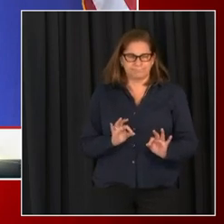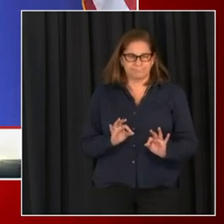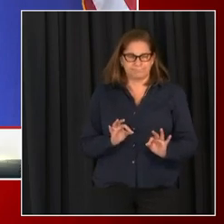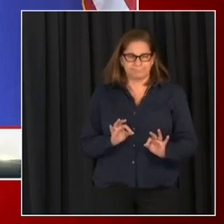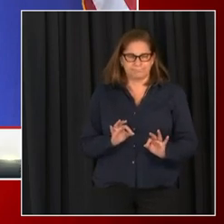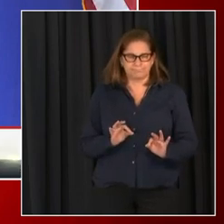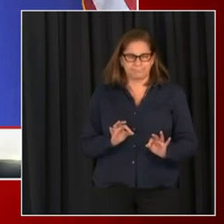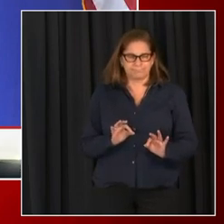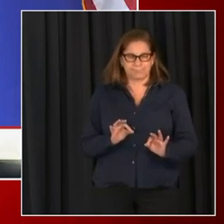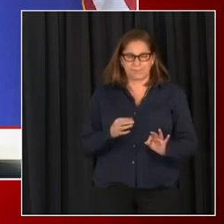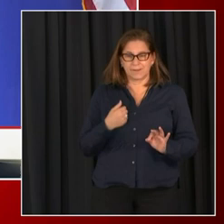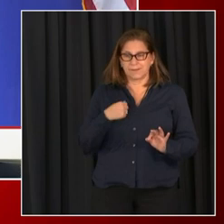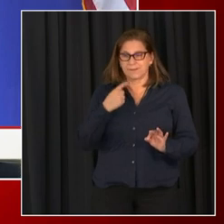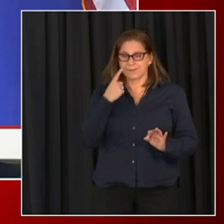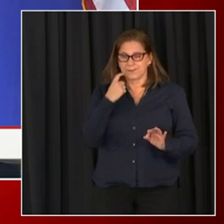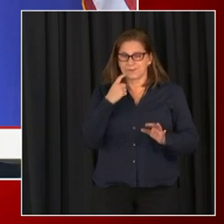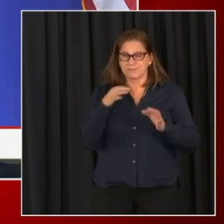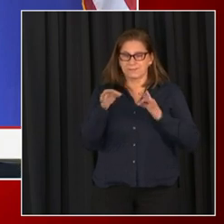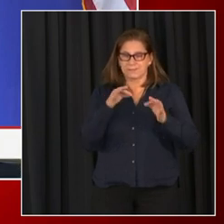we have here.